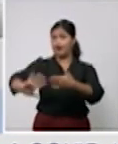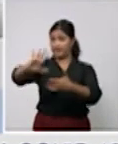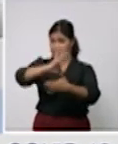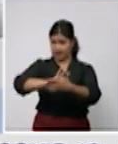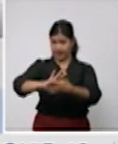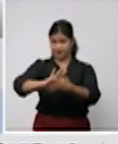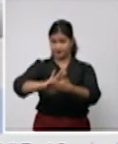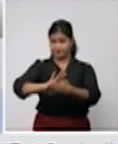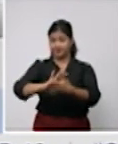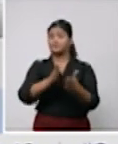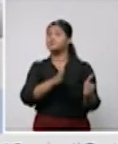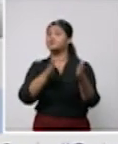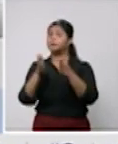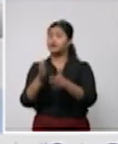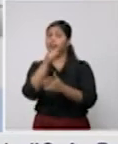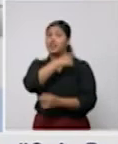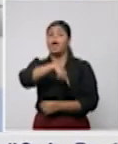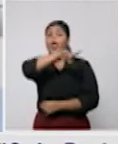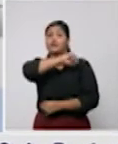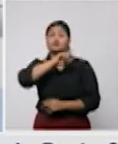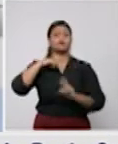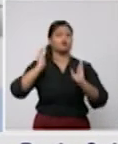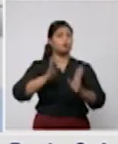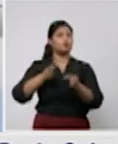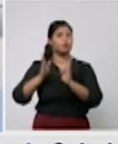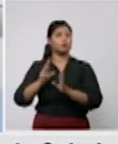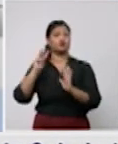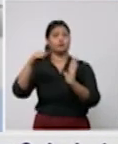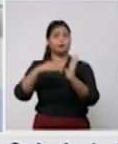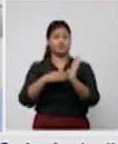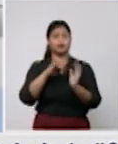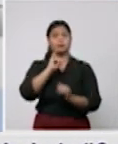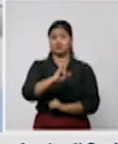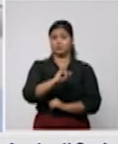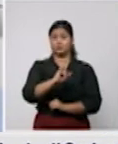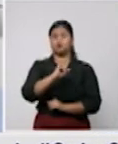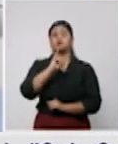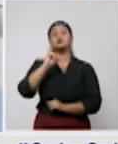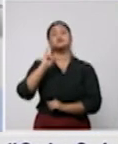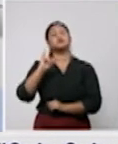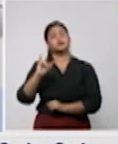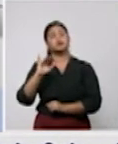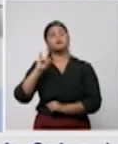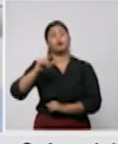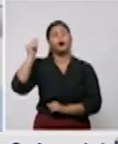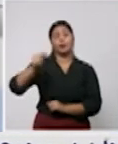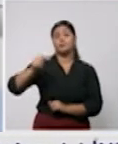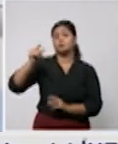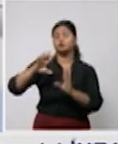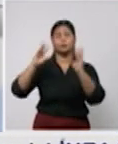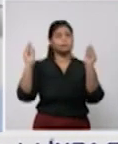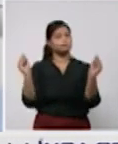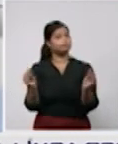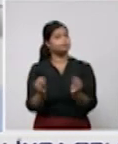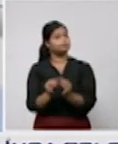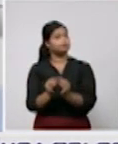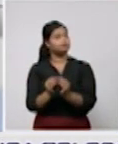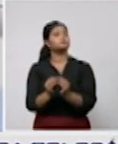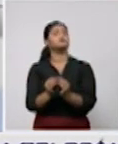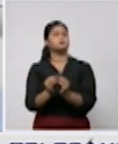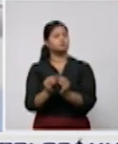3,669 deaths occurred in the region, bringing the COVID-19 death toll in the Americas to